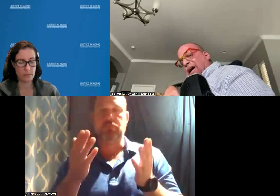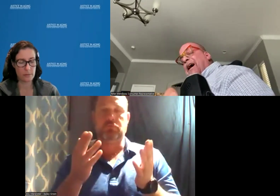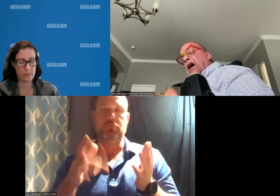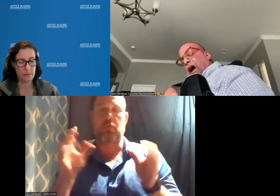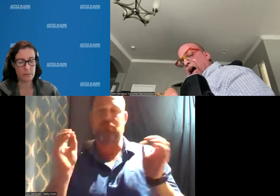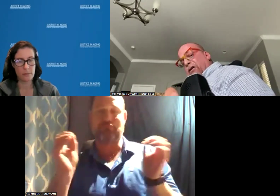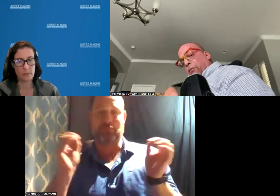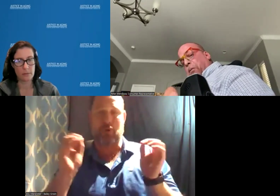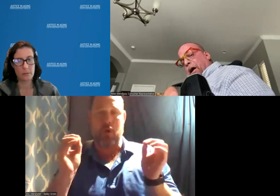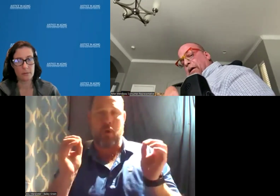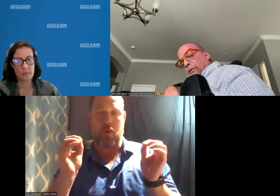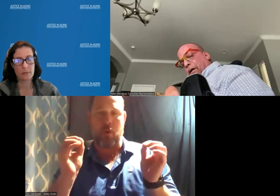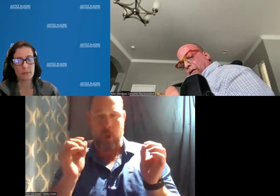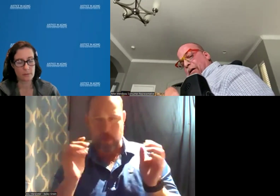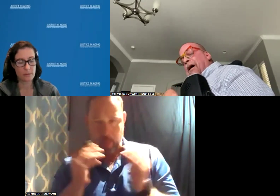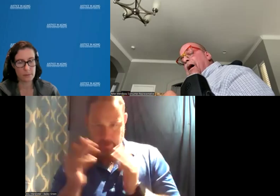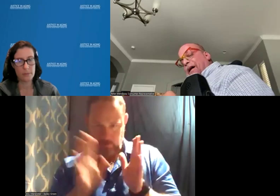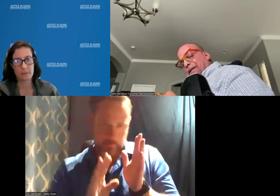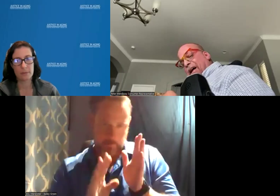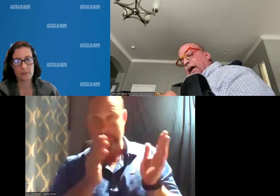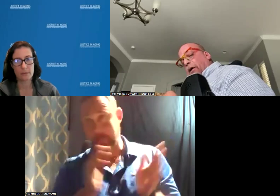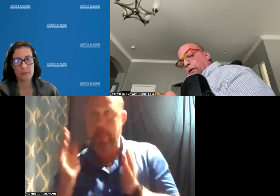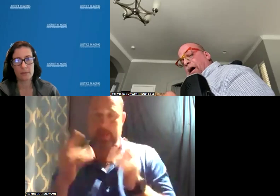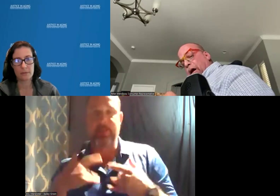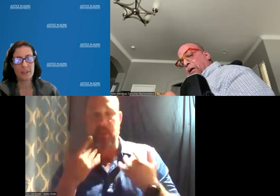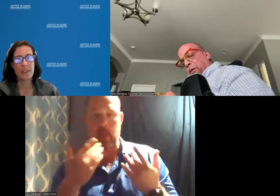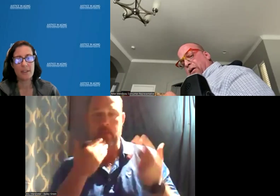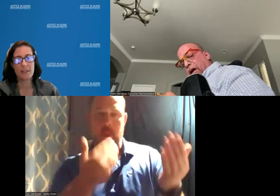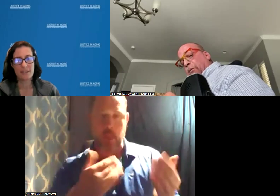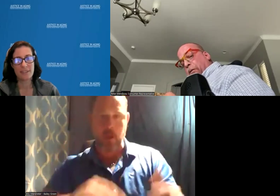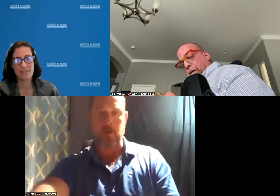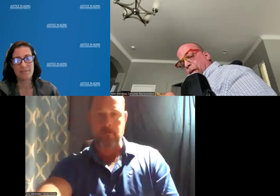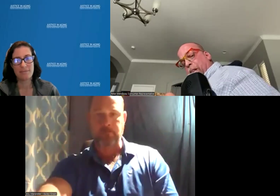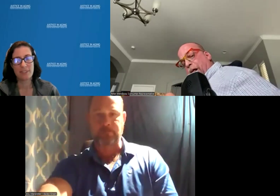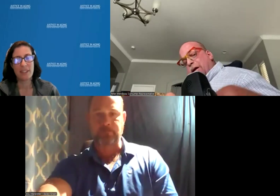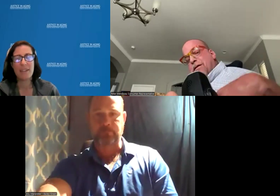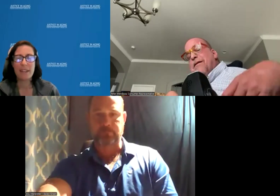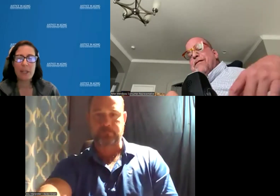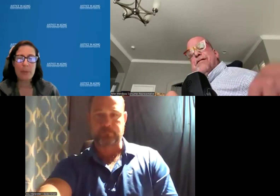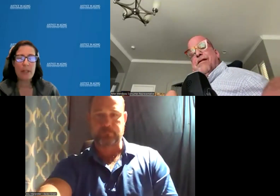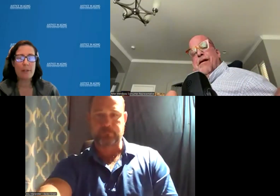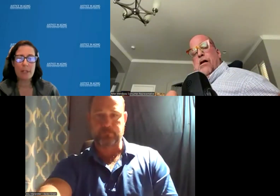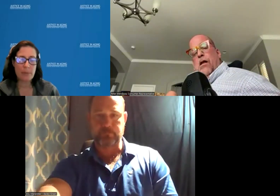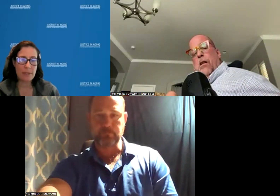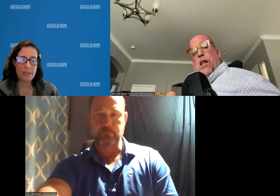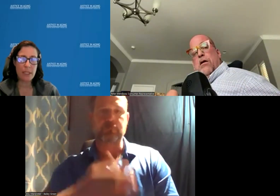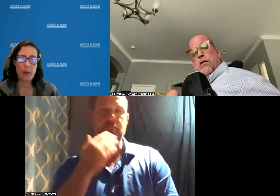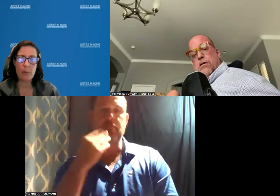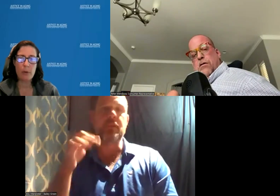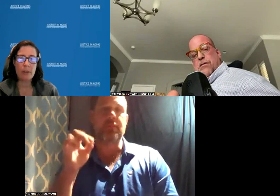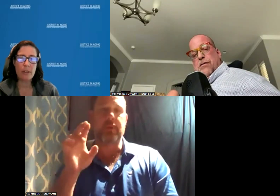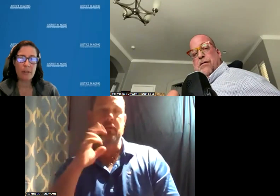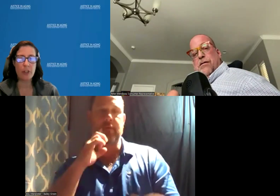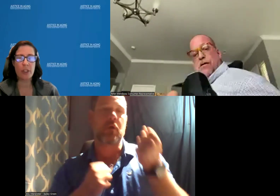thing as a planned event. Thank you. And I appreciate everyone. Thank you, Peter, for uplifting